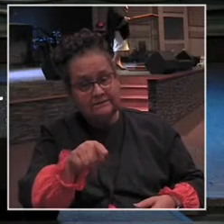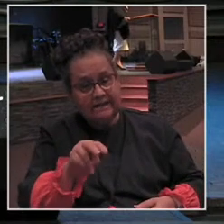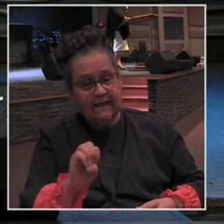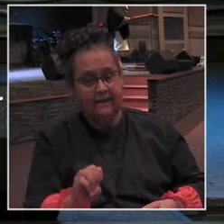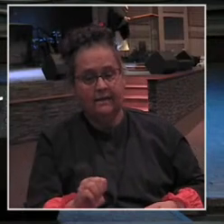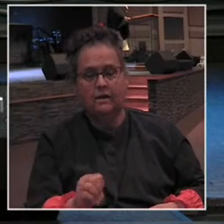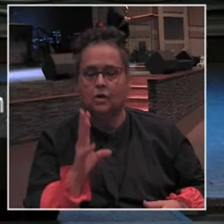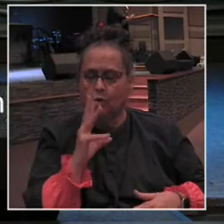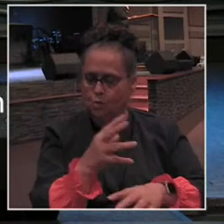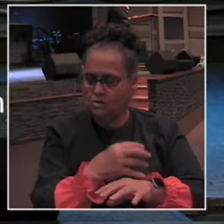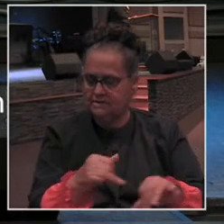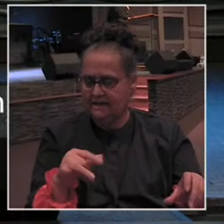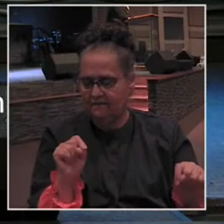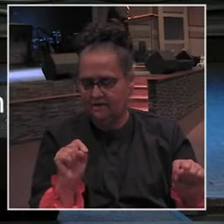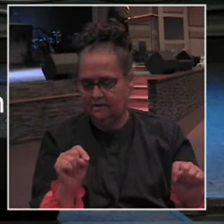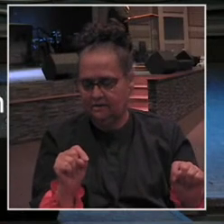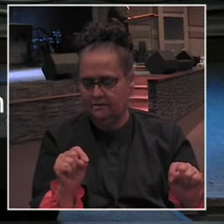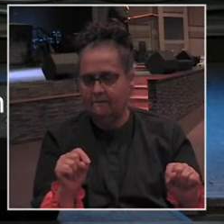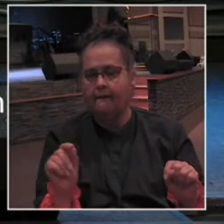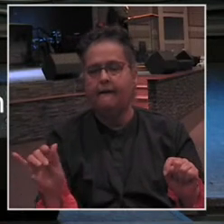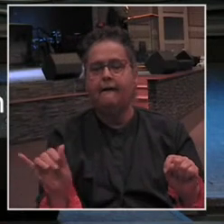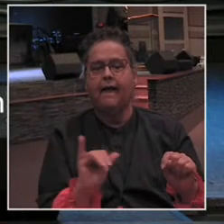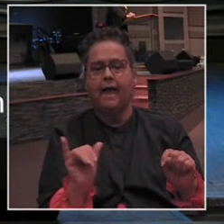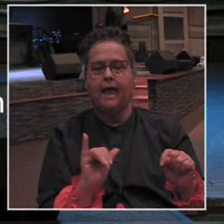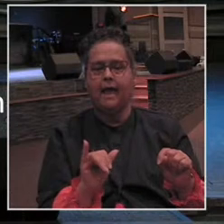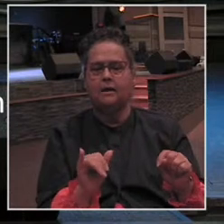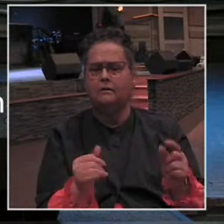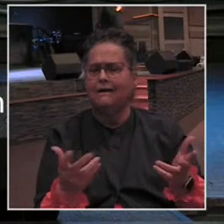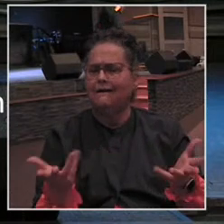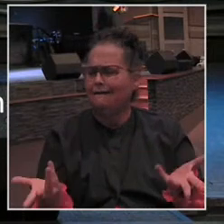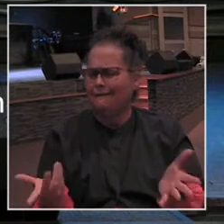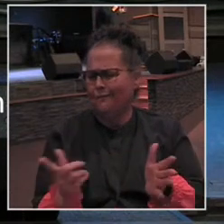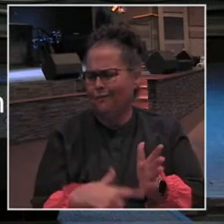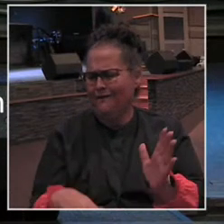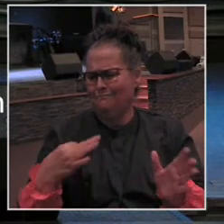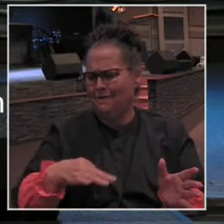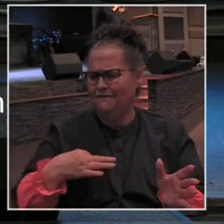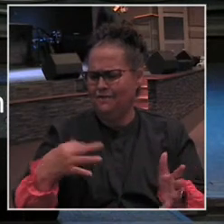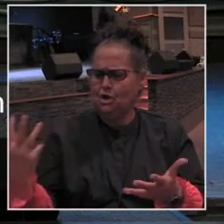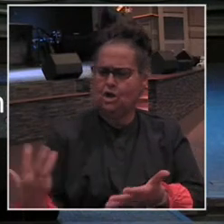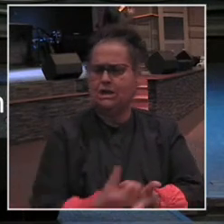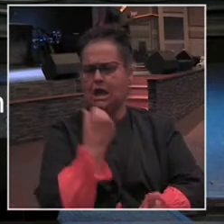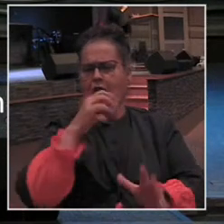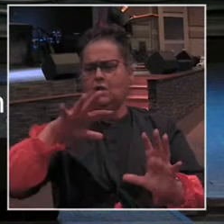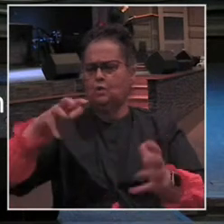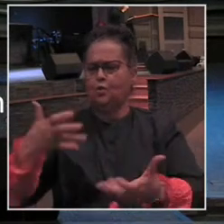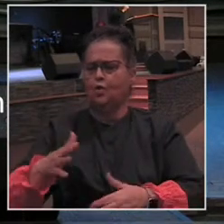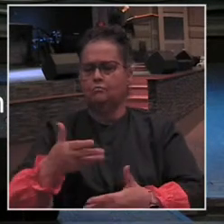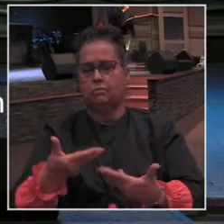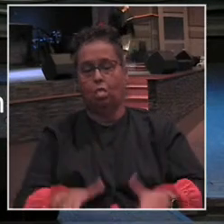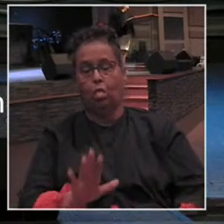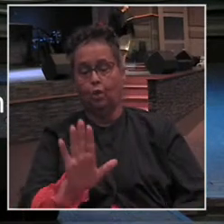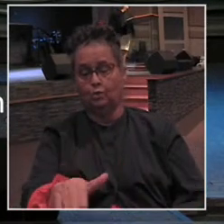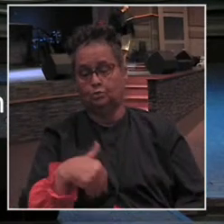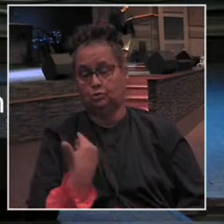will save it. And what do it benefit you if you gain the whole world but lose your own soul? Is there anything worth